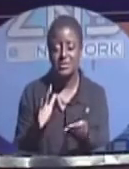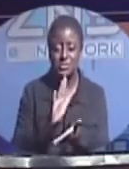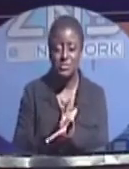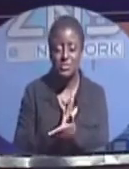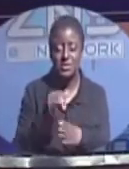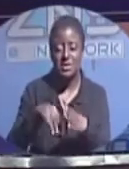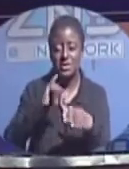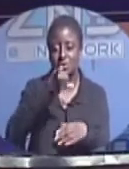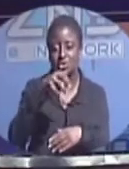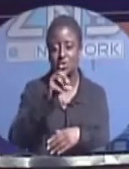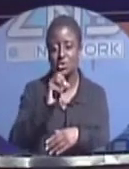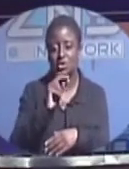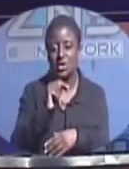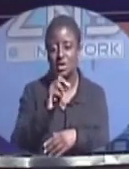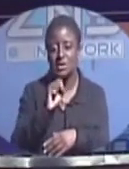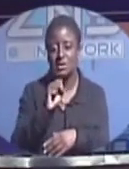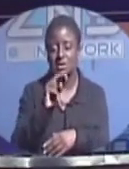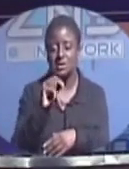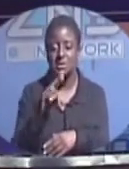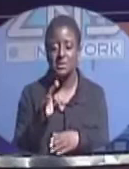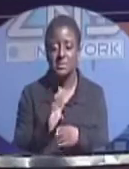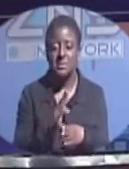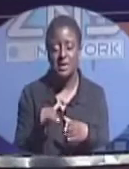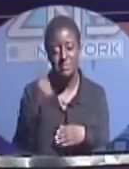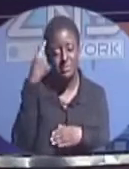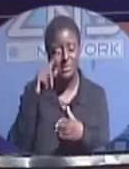of their third year.